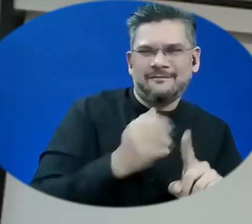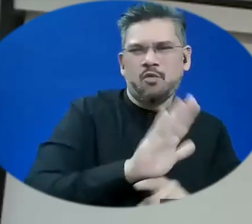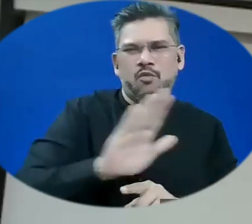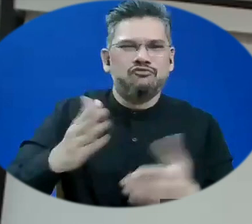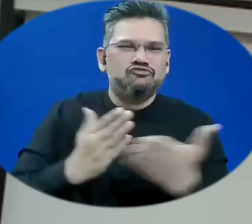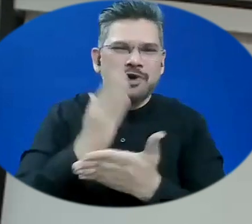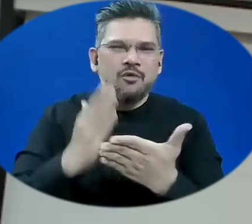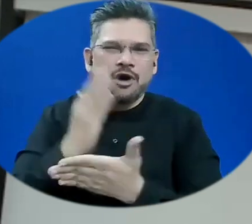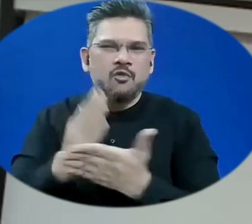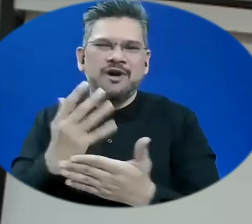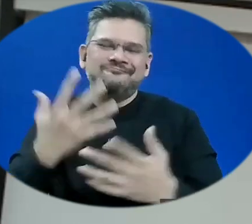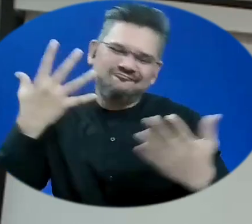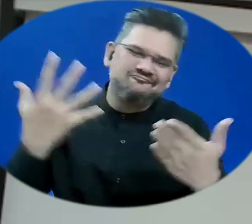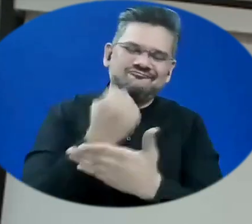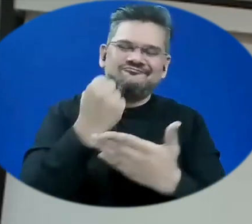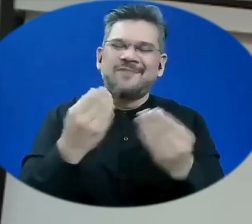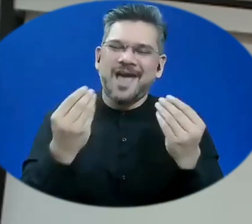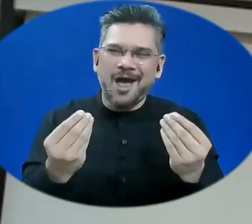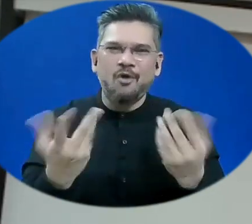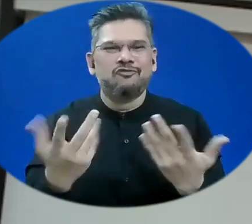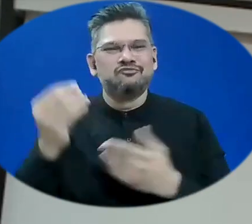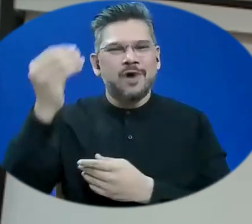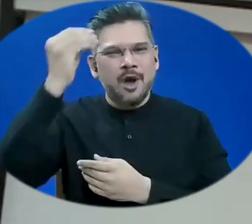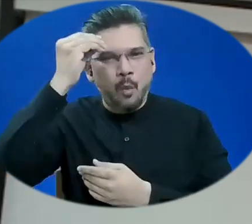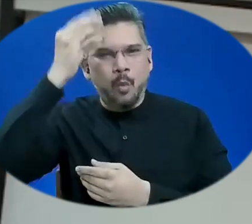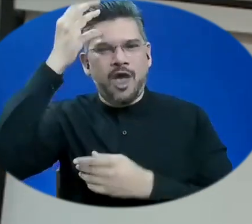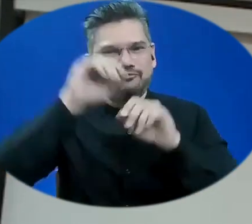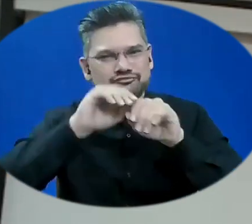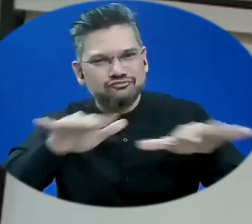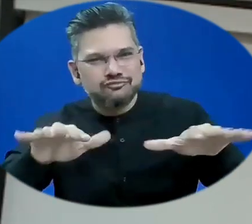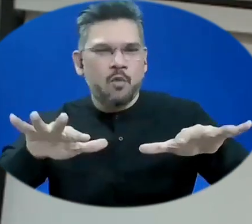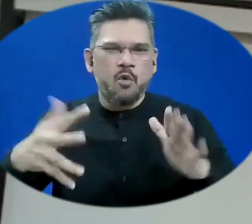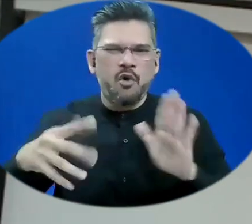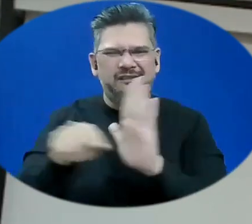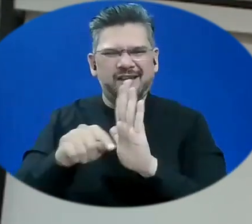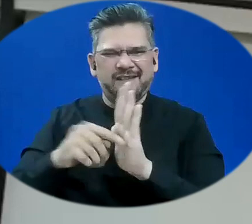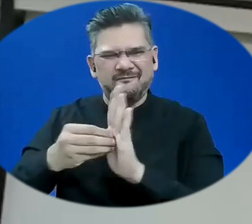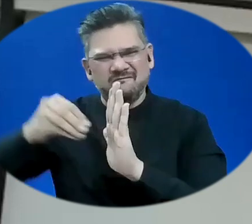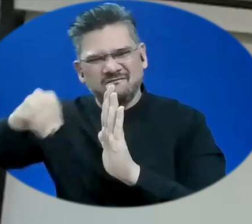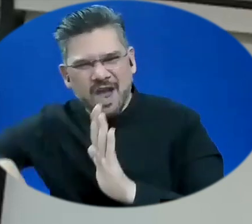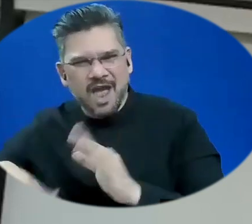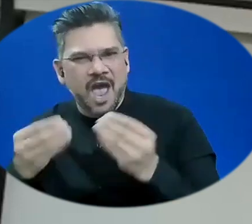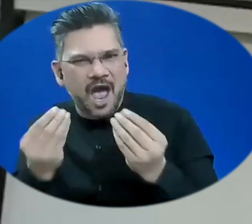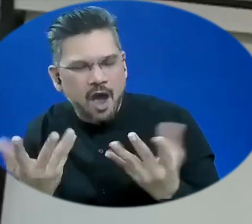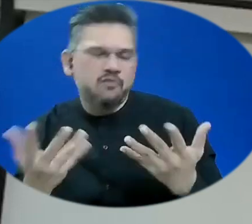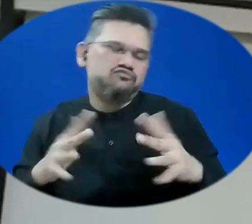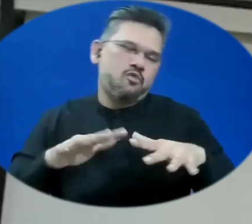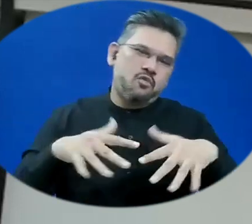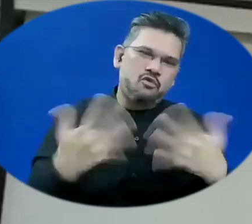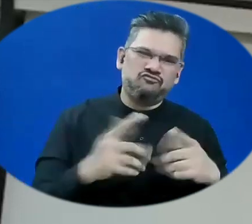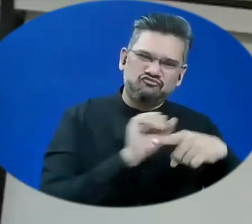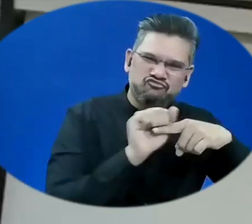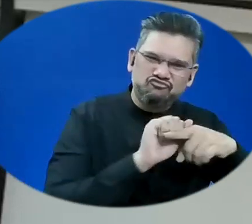through raising awareness and reducing stigma, offering care partner training and support, advocating